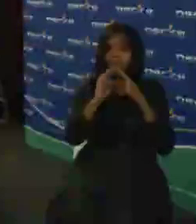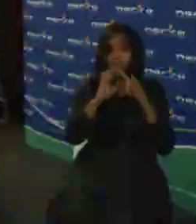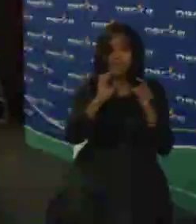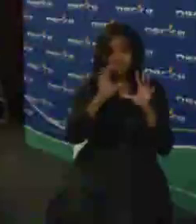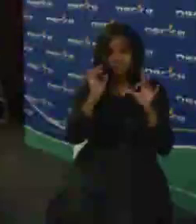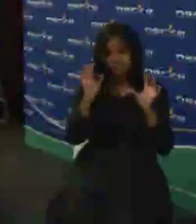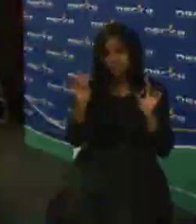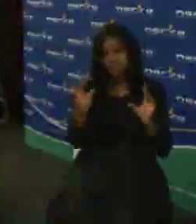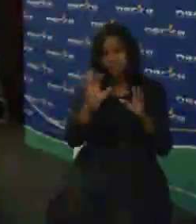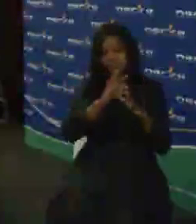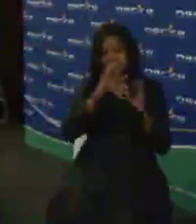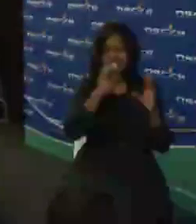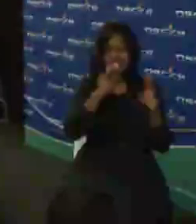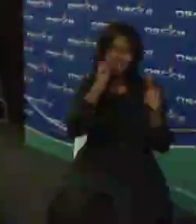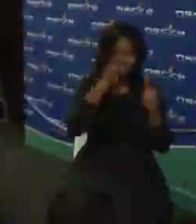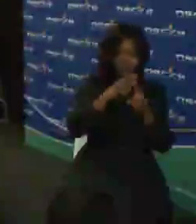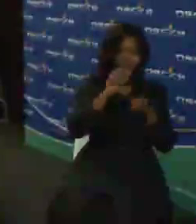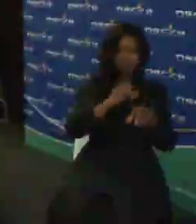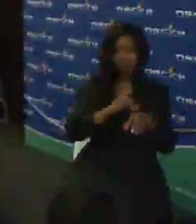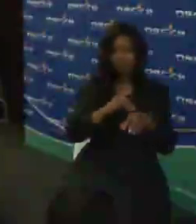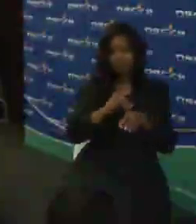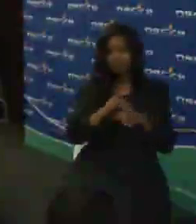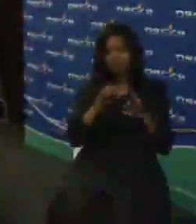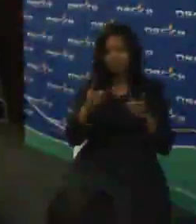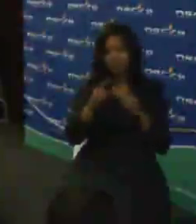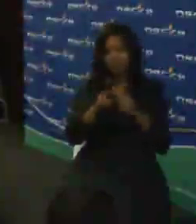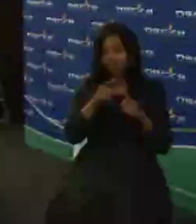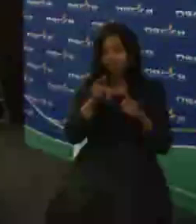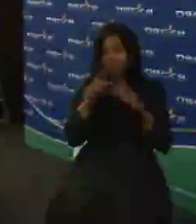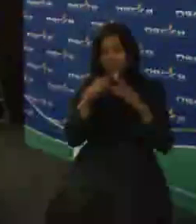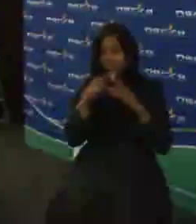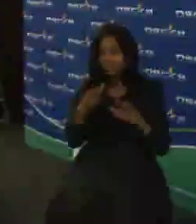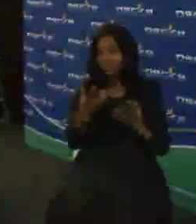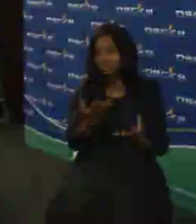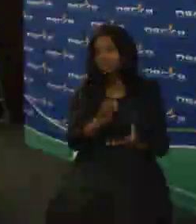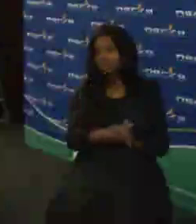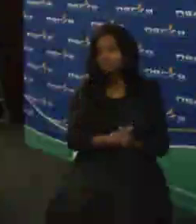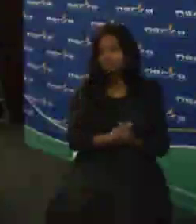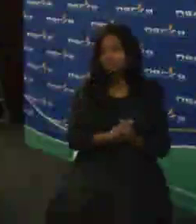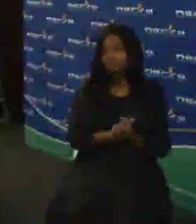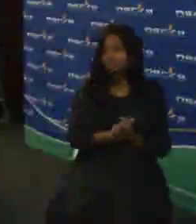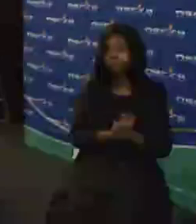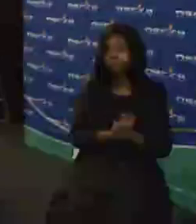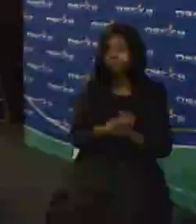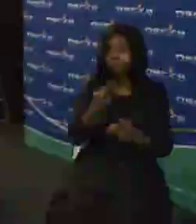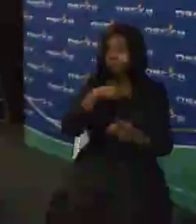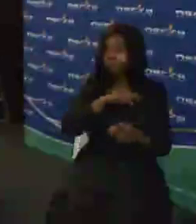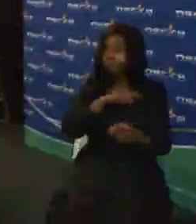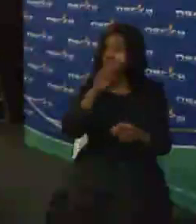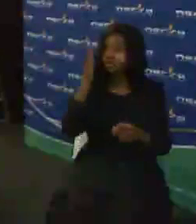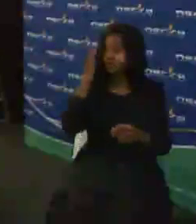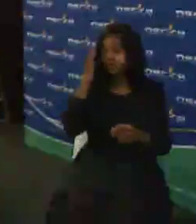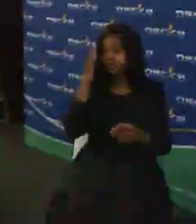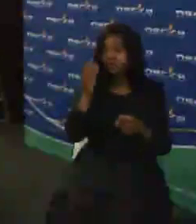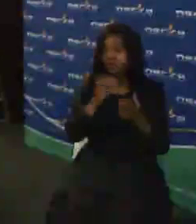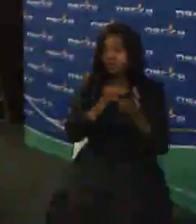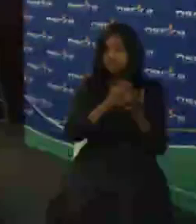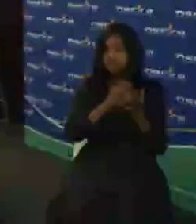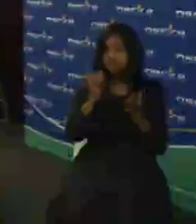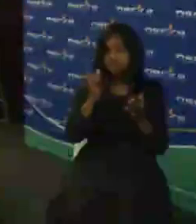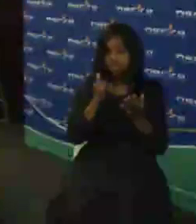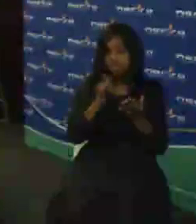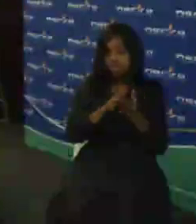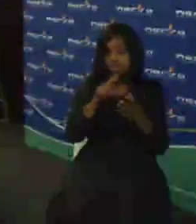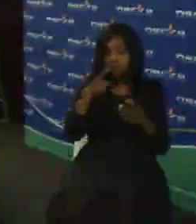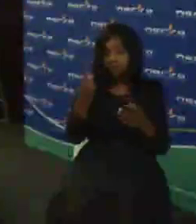terms of the specific issues to be responded to. We also note that you said with